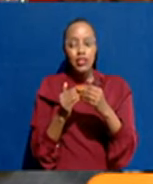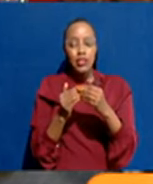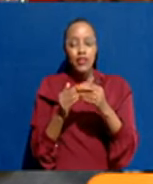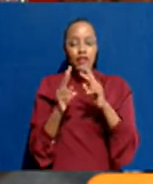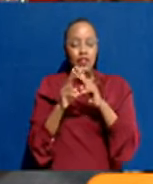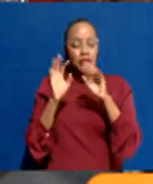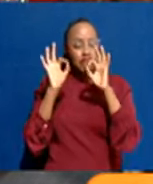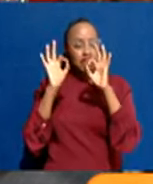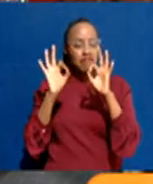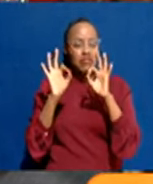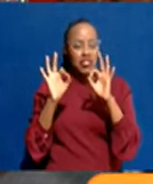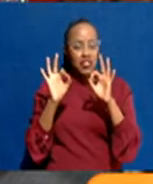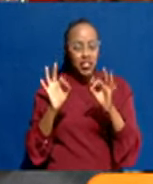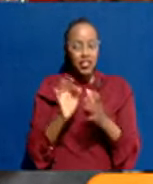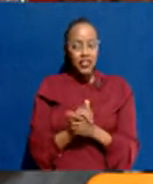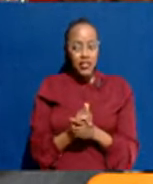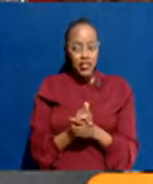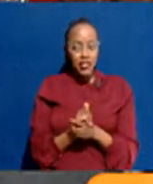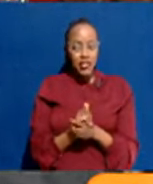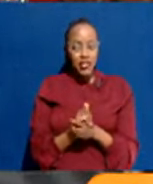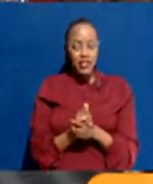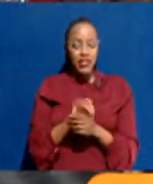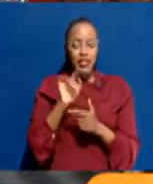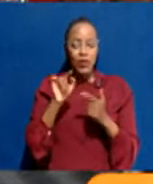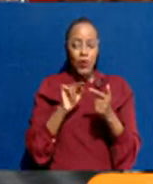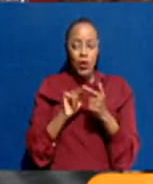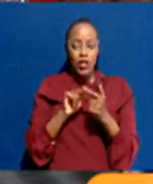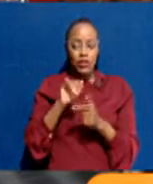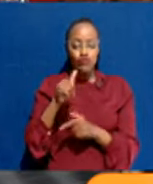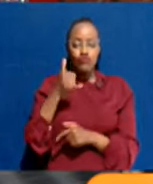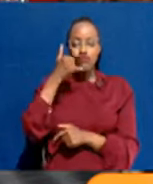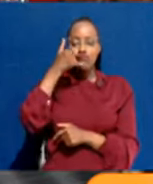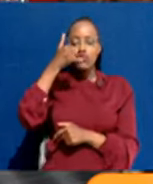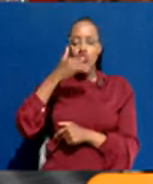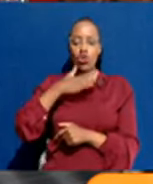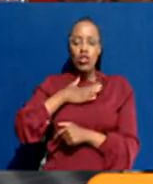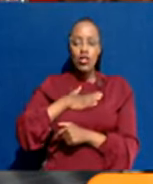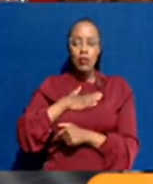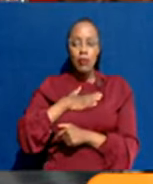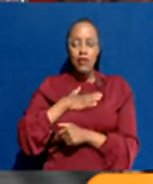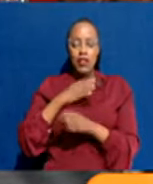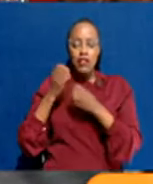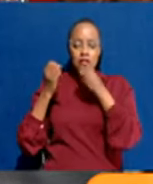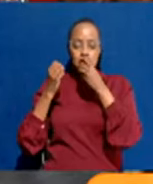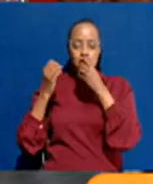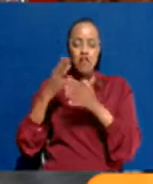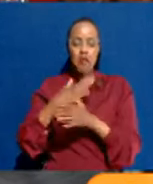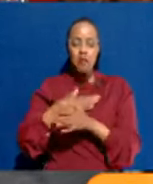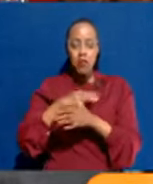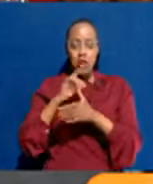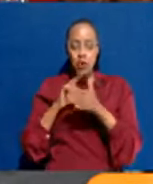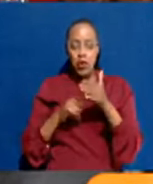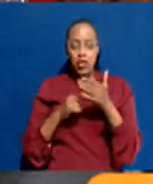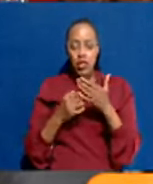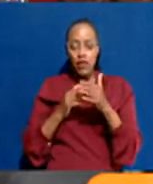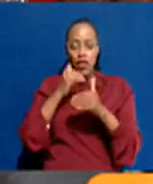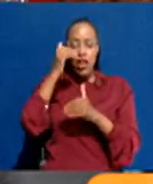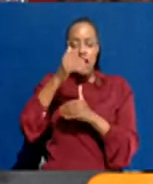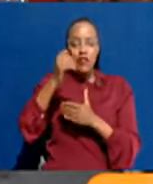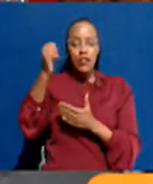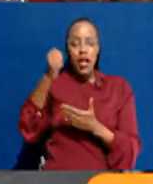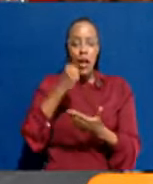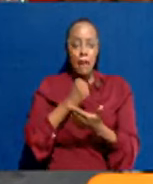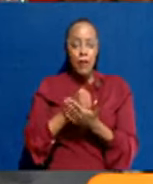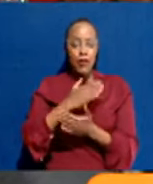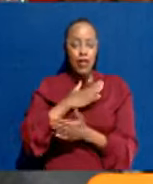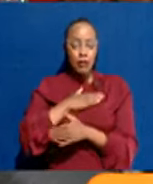very effectively. When he called me to inform me that, or after he appointed me